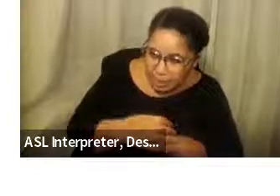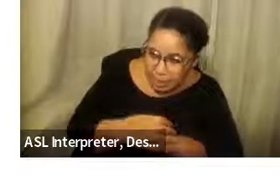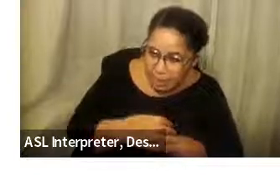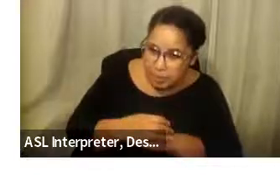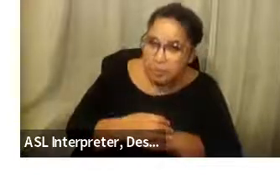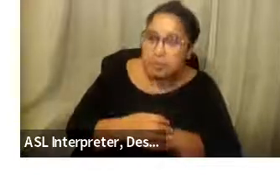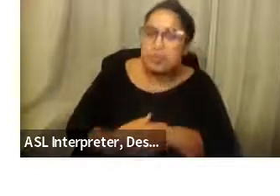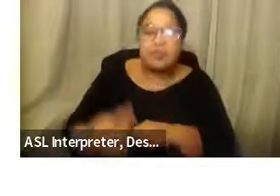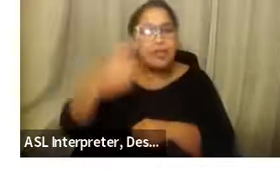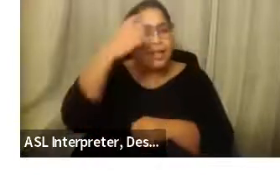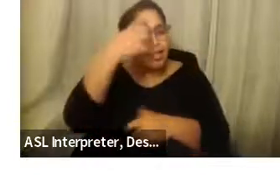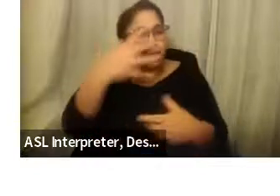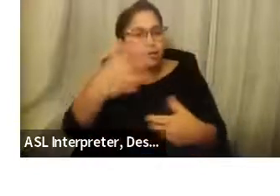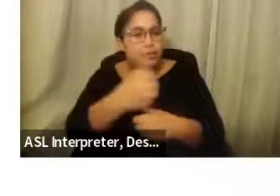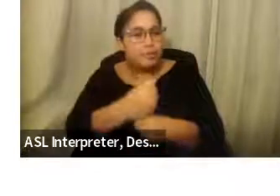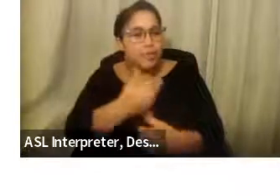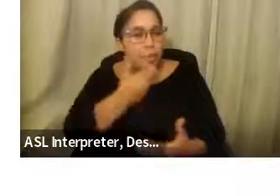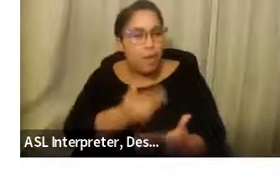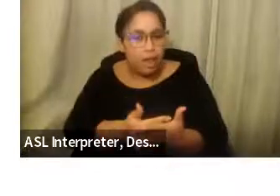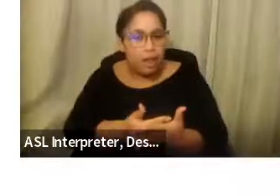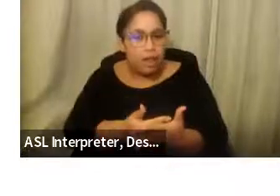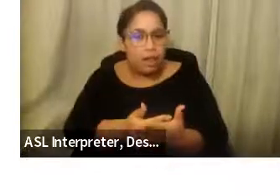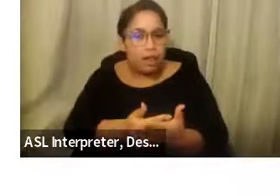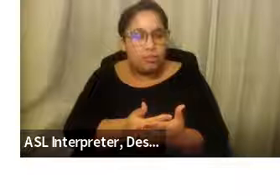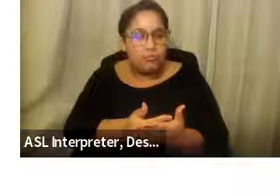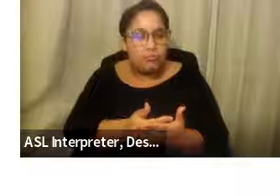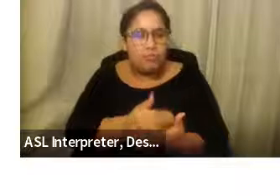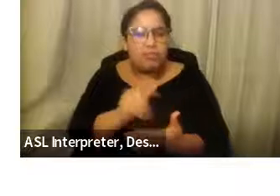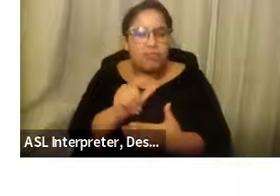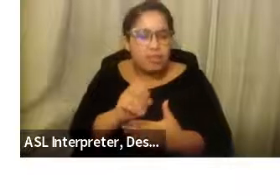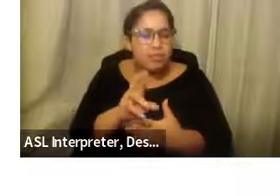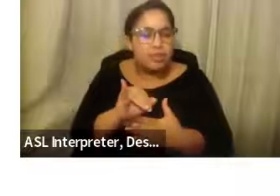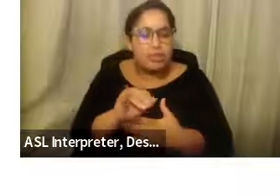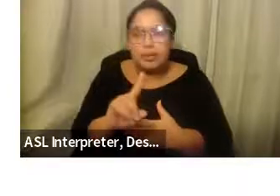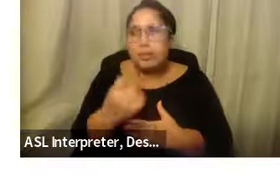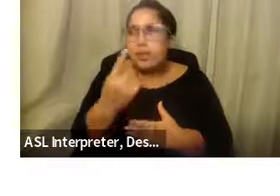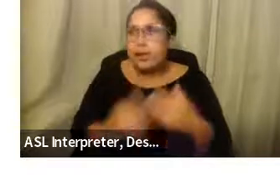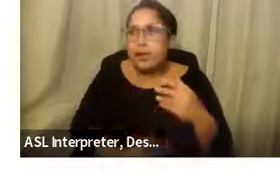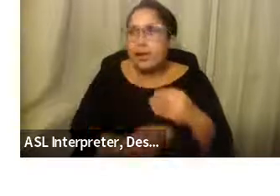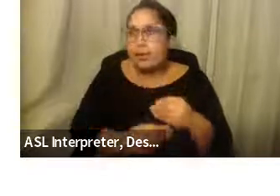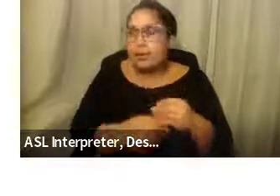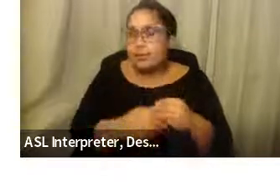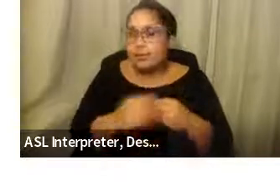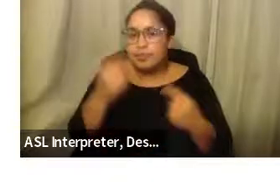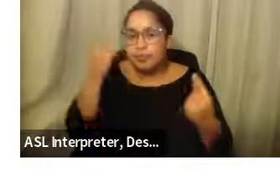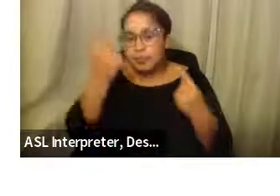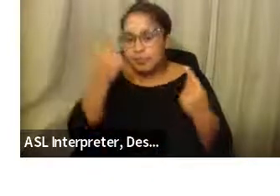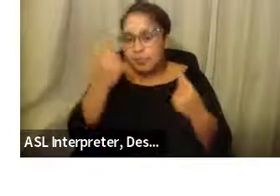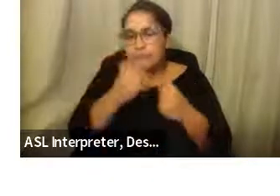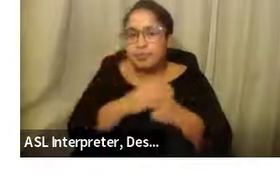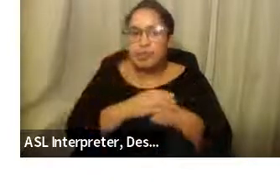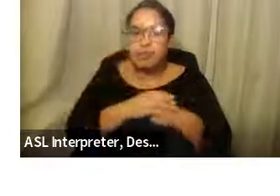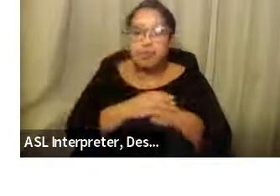I think you summarized it well, Laurie. The only ad that I've been considering